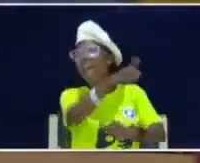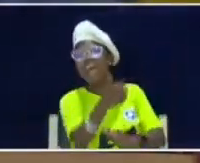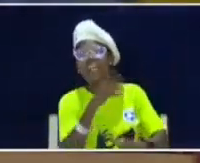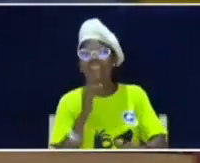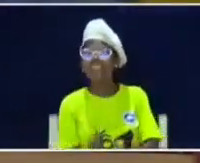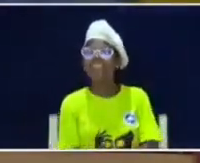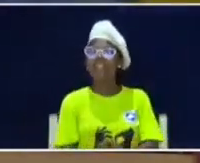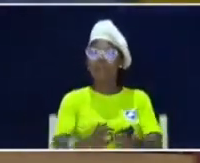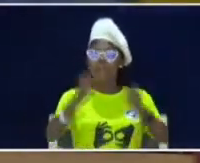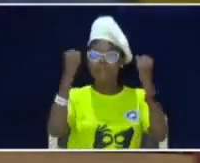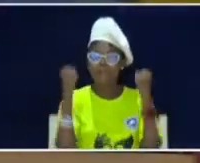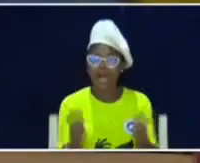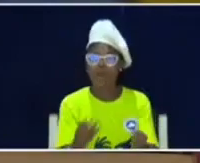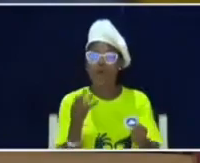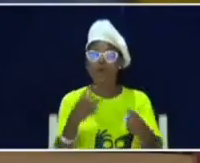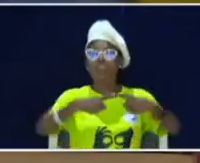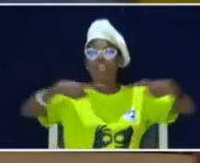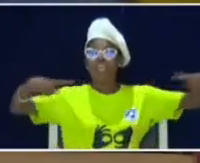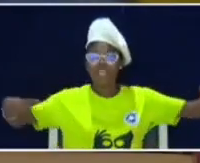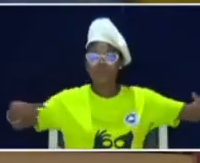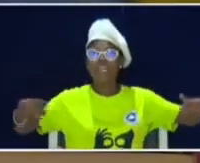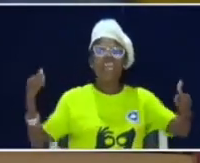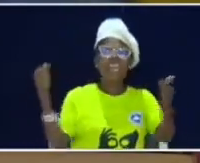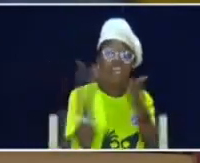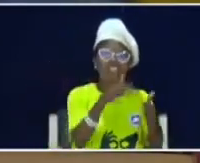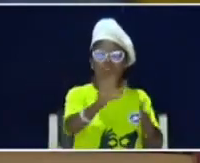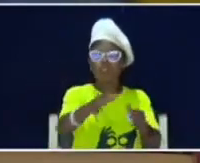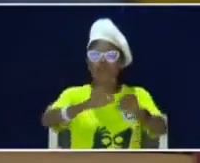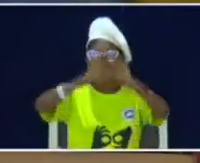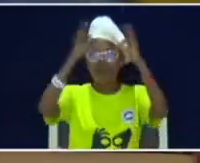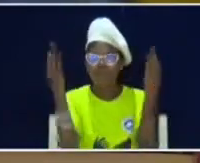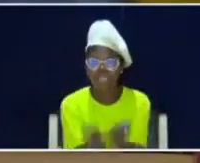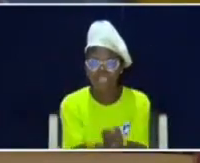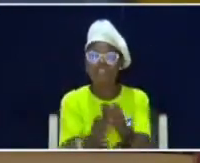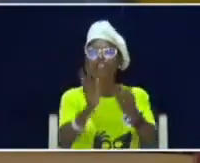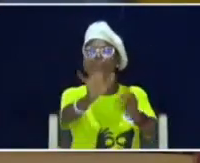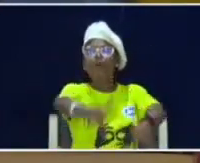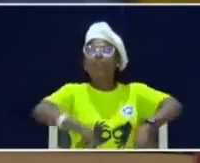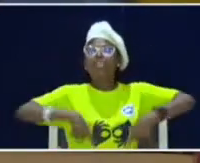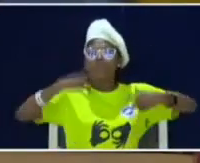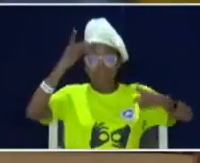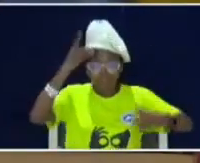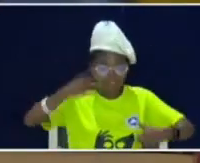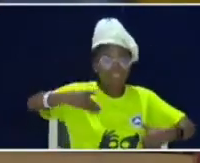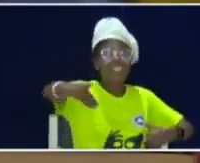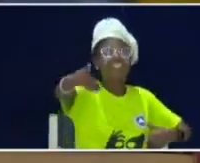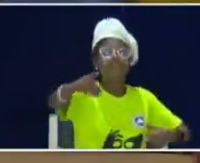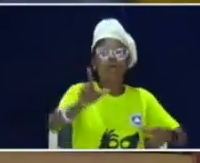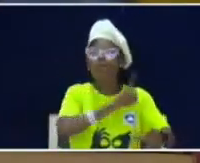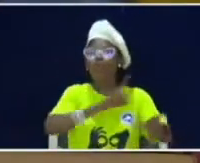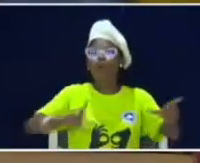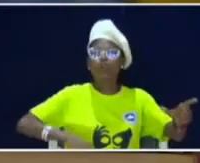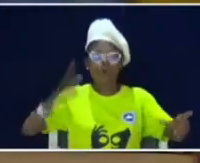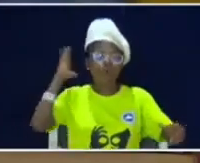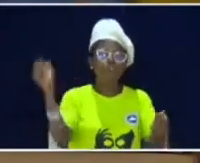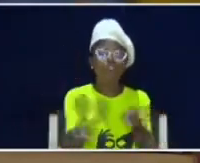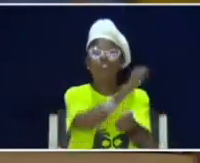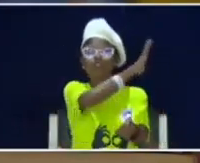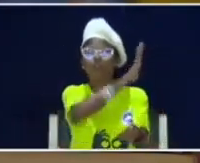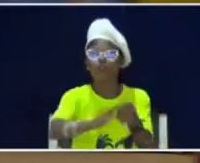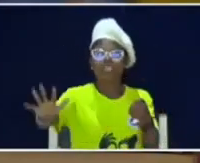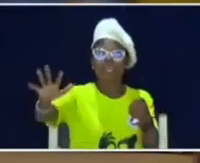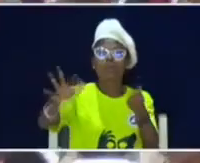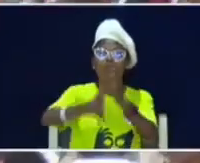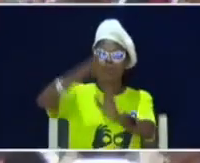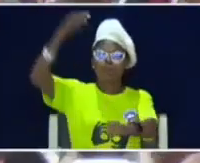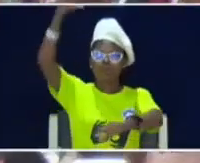enemy against your life, against your family, against your destiny, the Lord destroy them tonight in